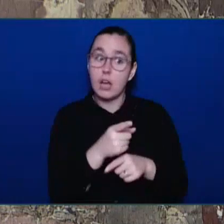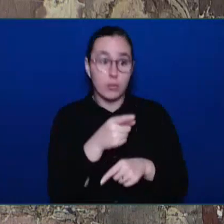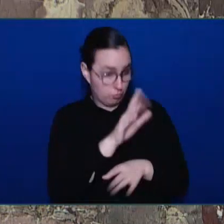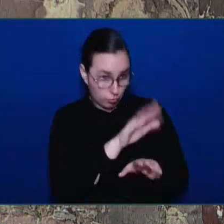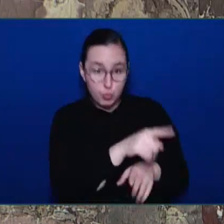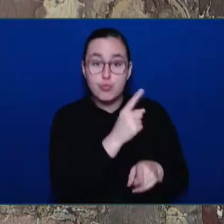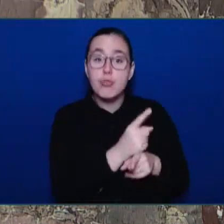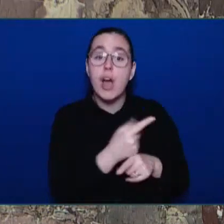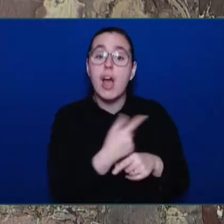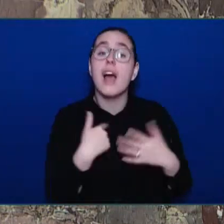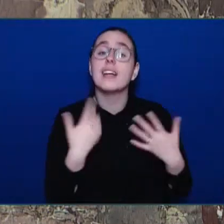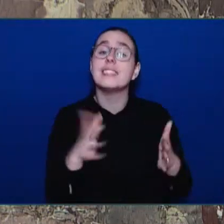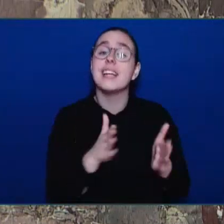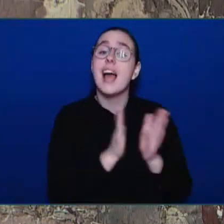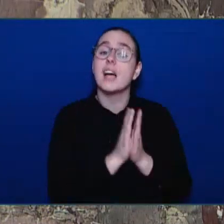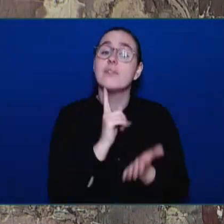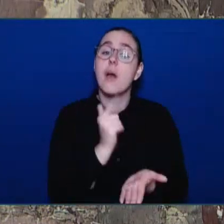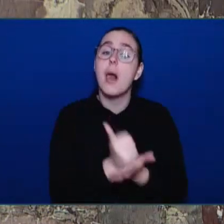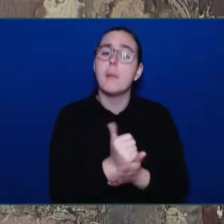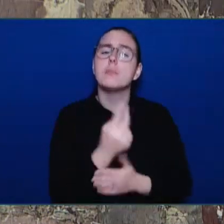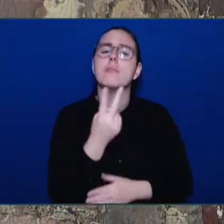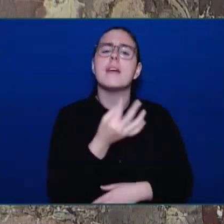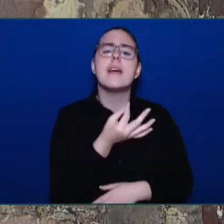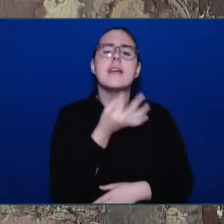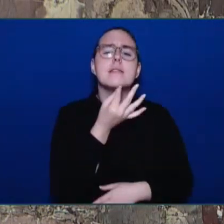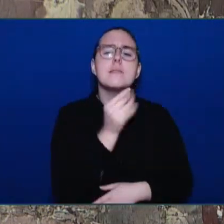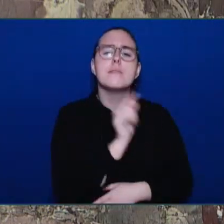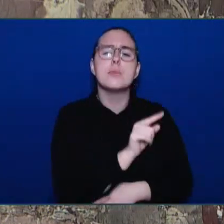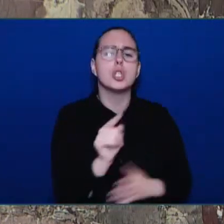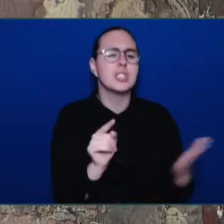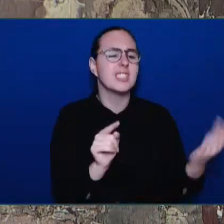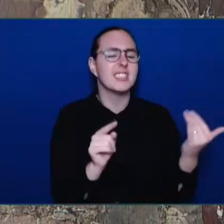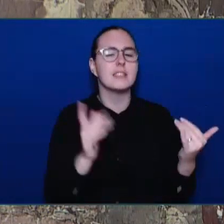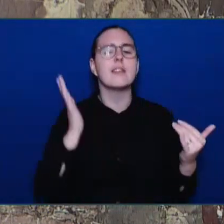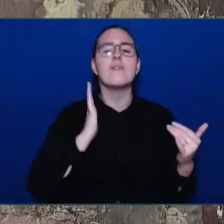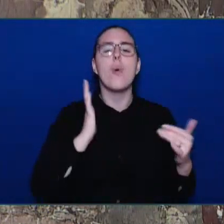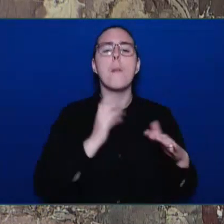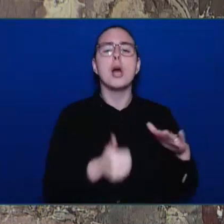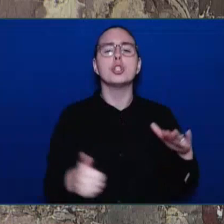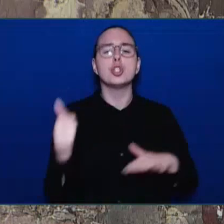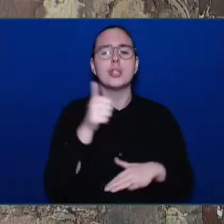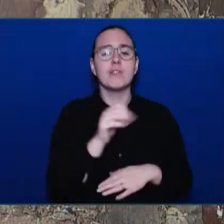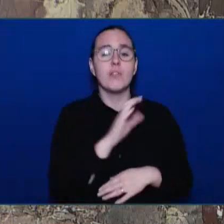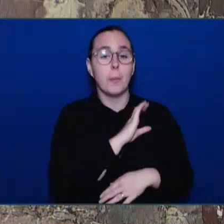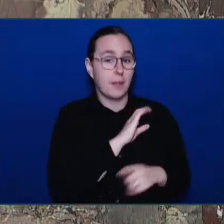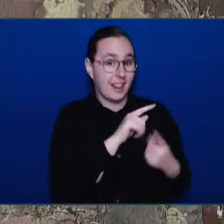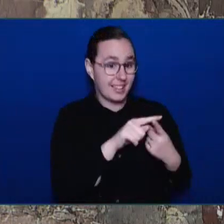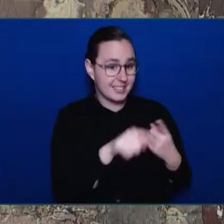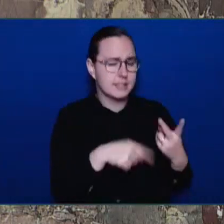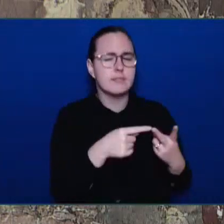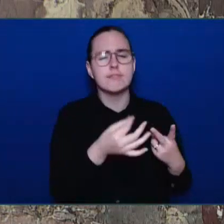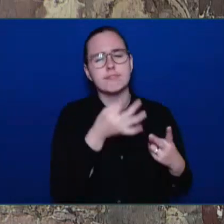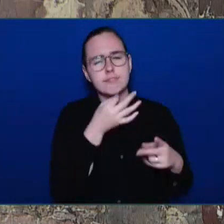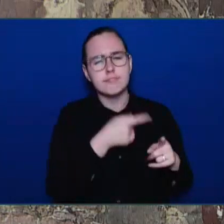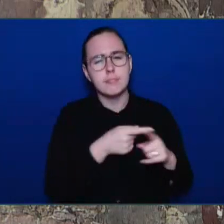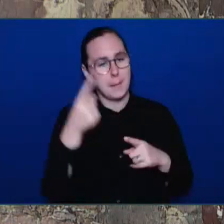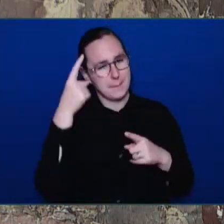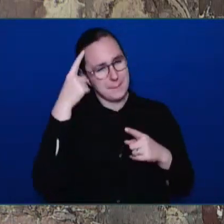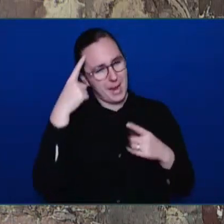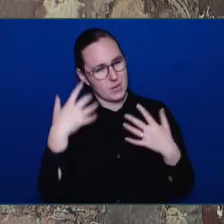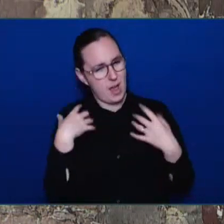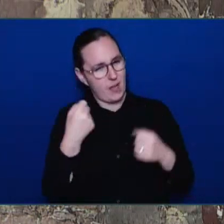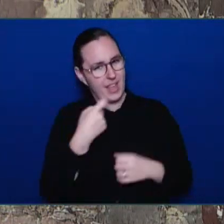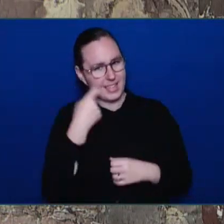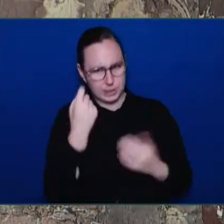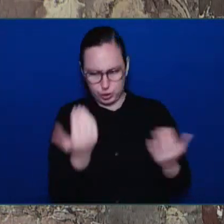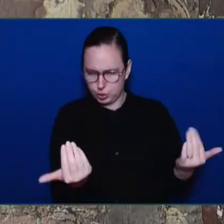in mental health and addiction, who provided us with a roadmap the government has immediately been acting on. As recently as Sunday, I stood in